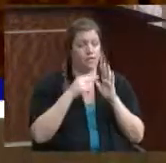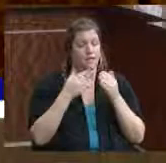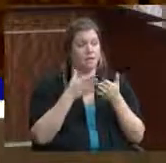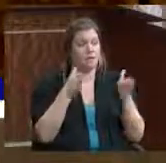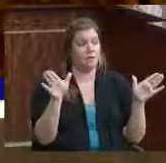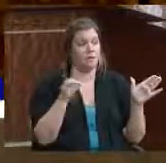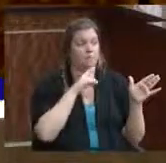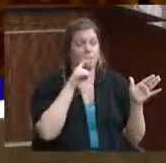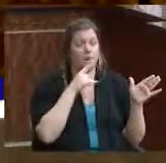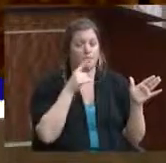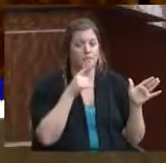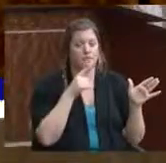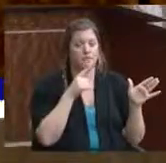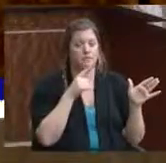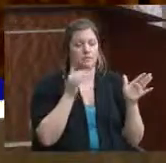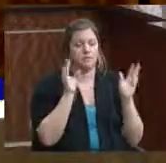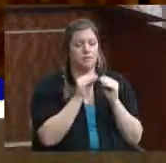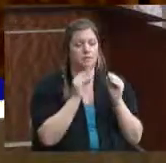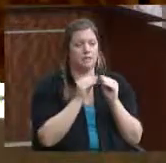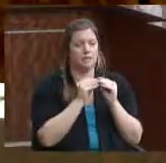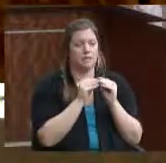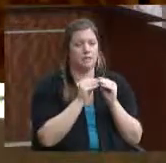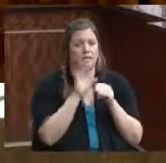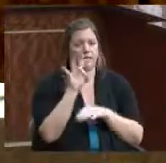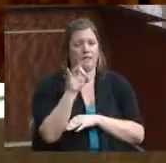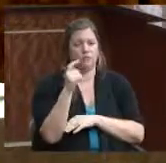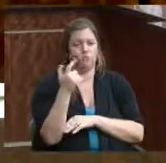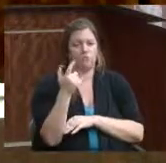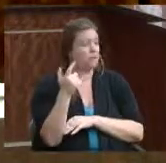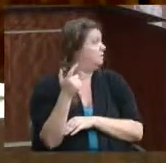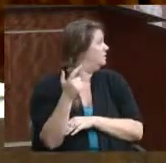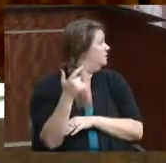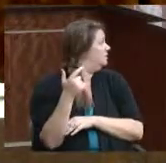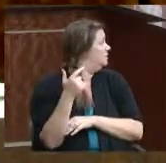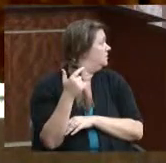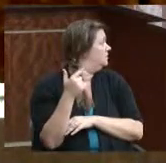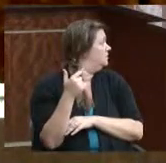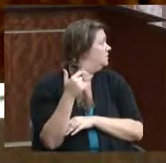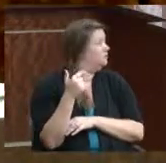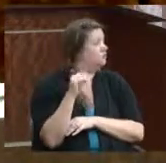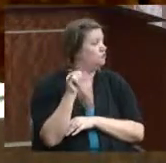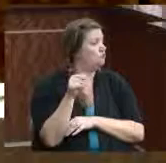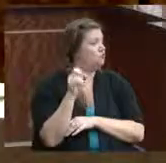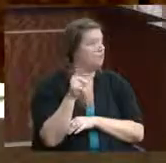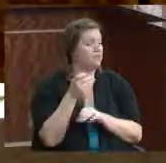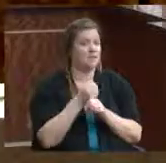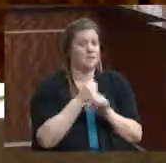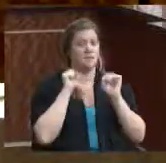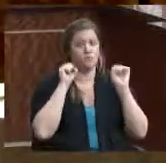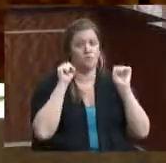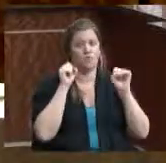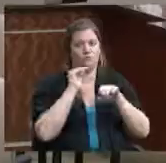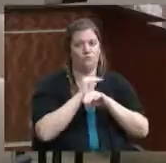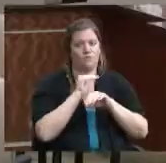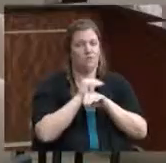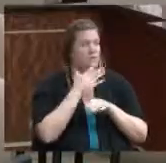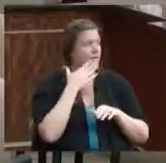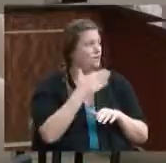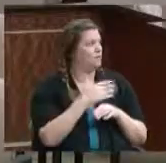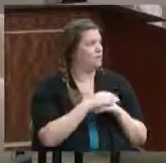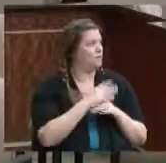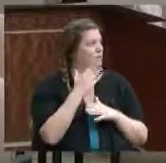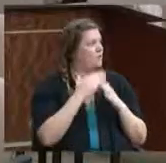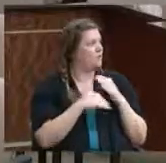public hearing at 8:21. Mr. Brock. That's good. It's part of the